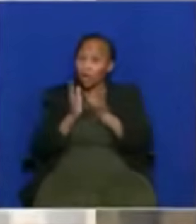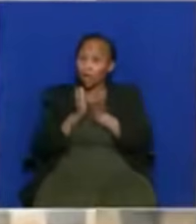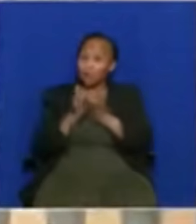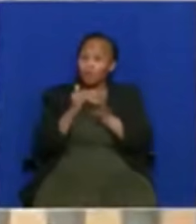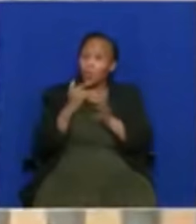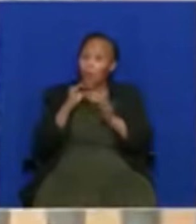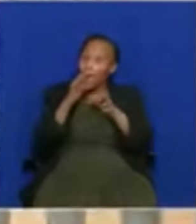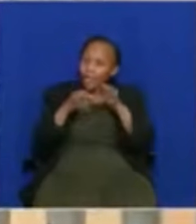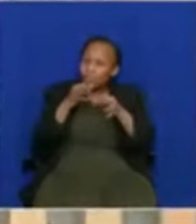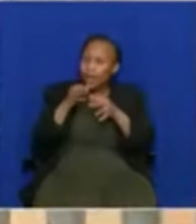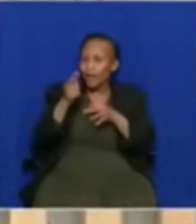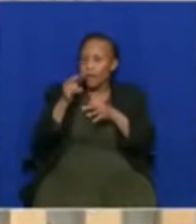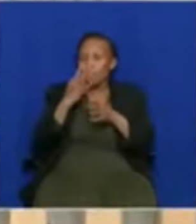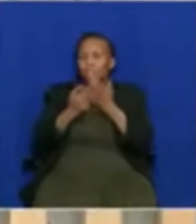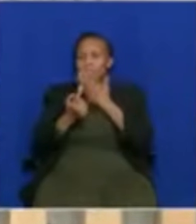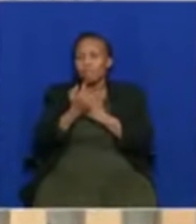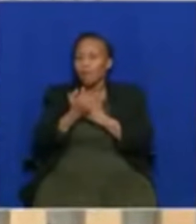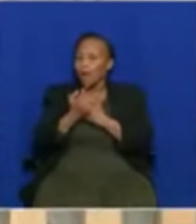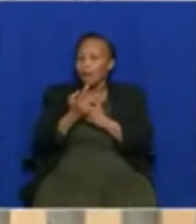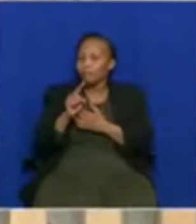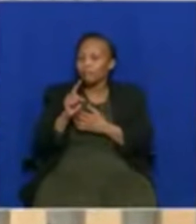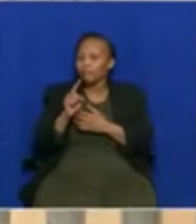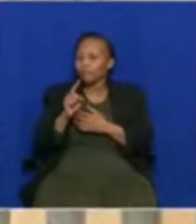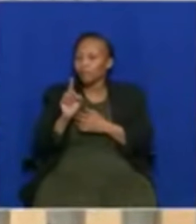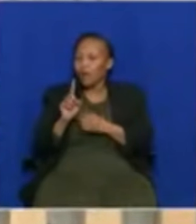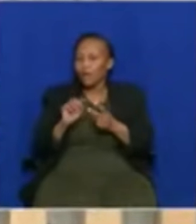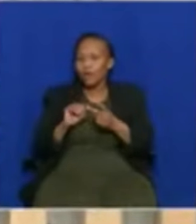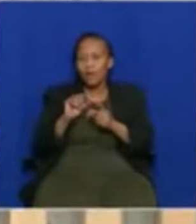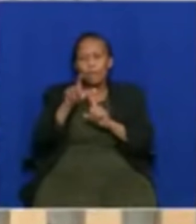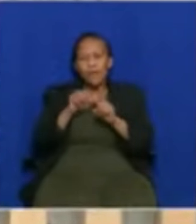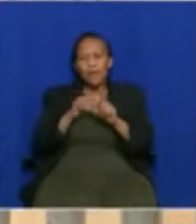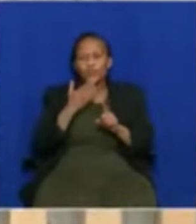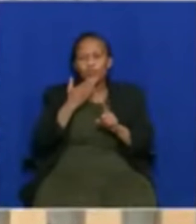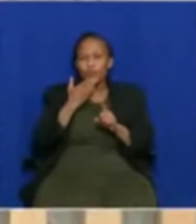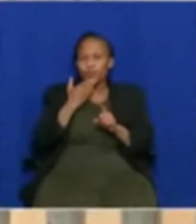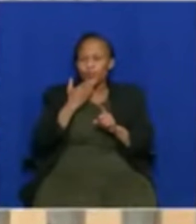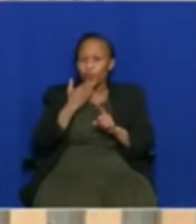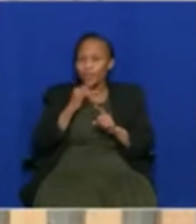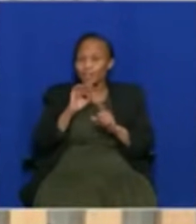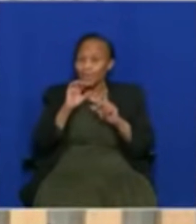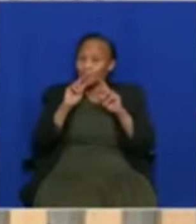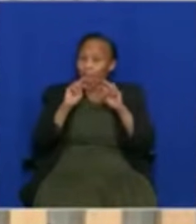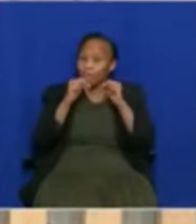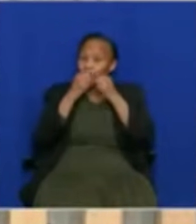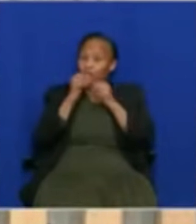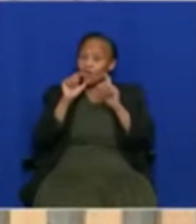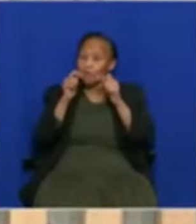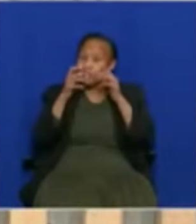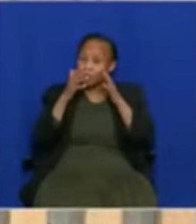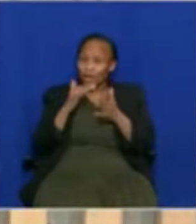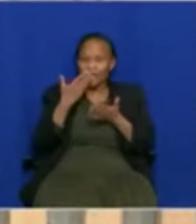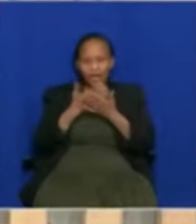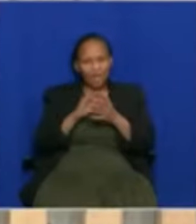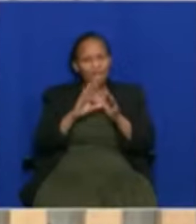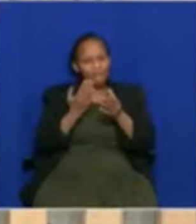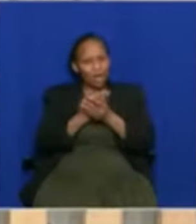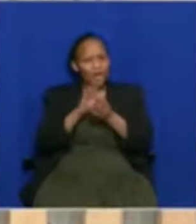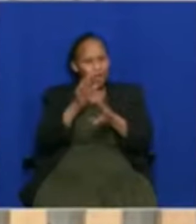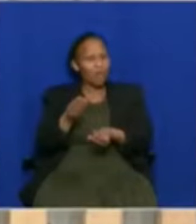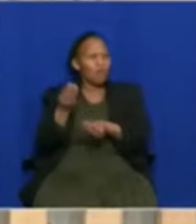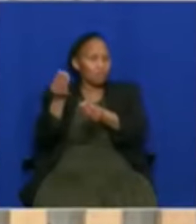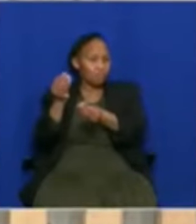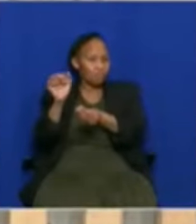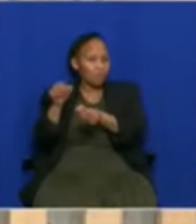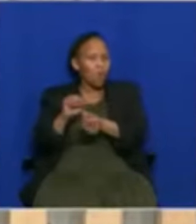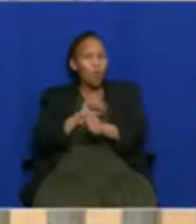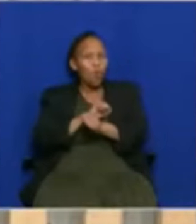this person? And give you files pertaining to that appointment. Why didn't you do so? Rather than, because what you're